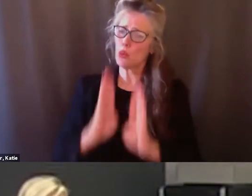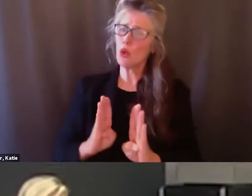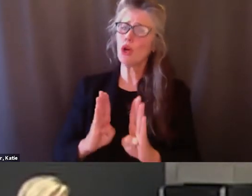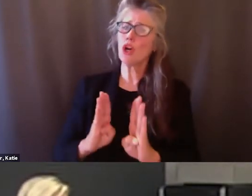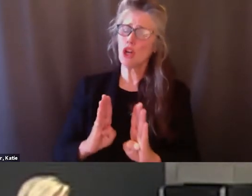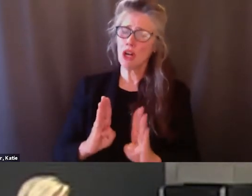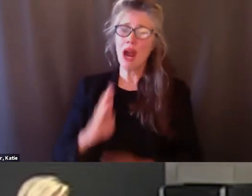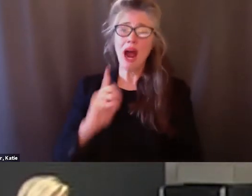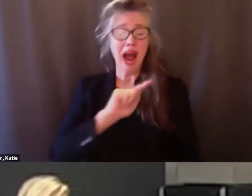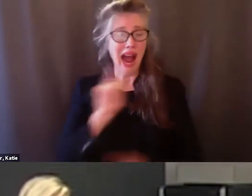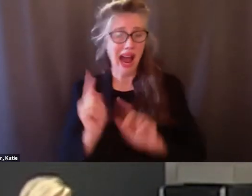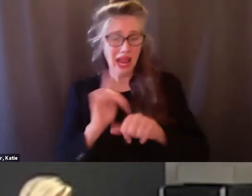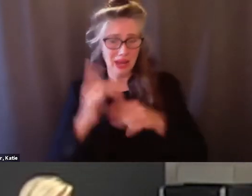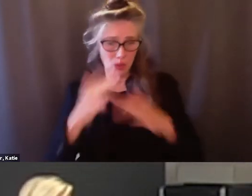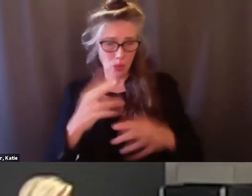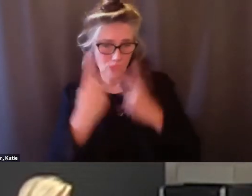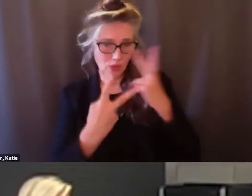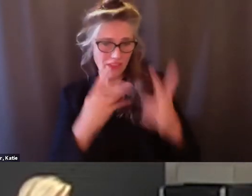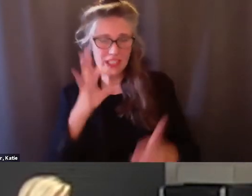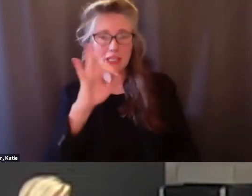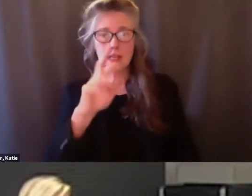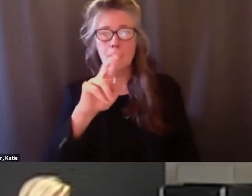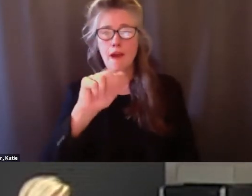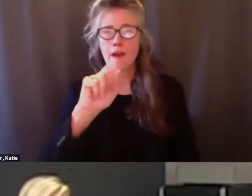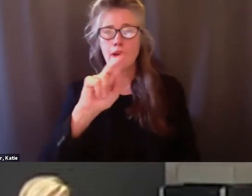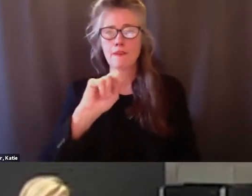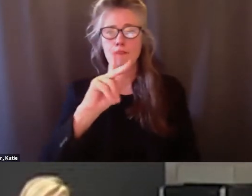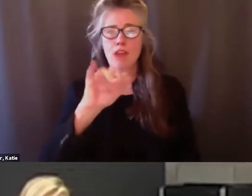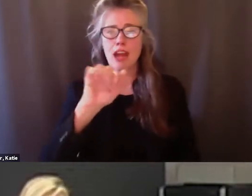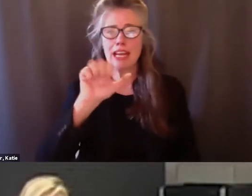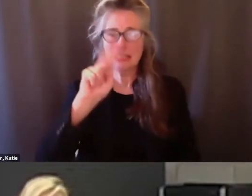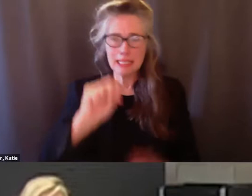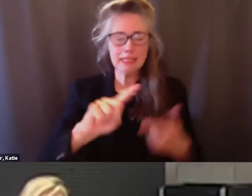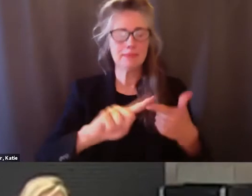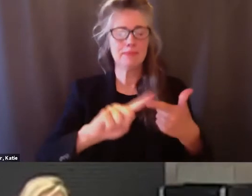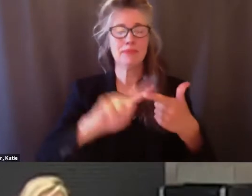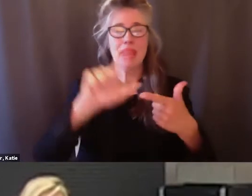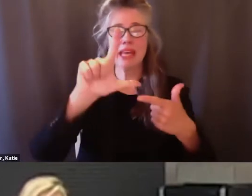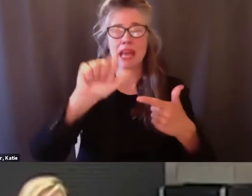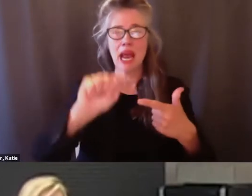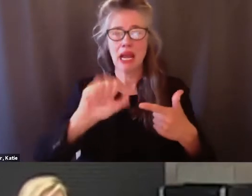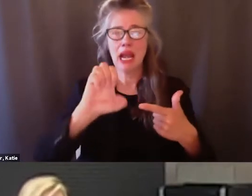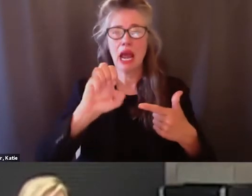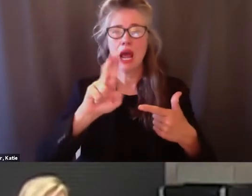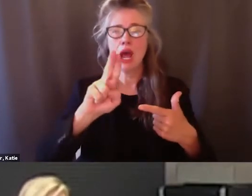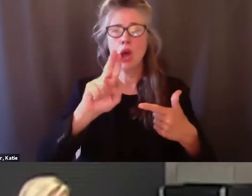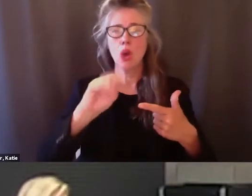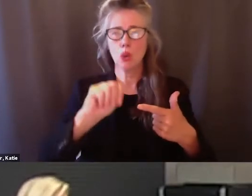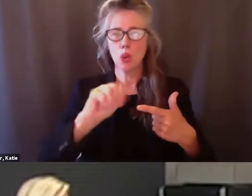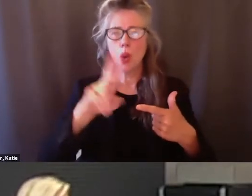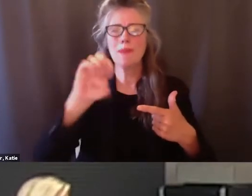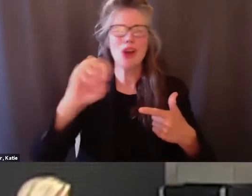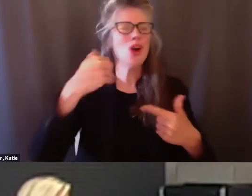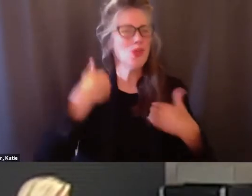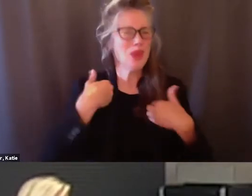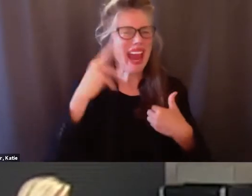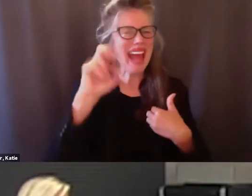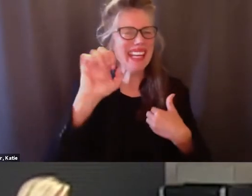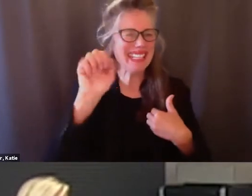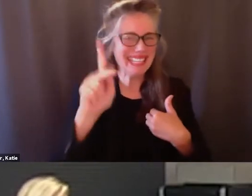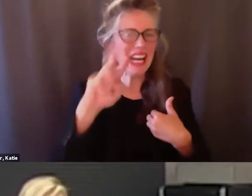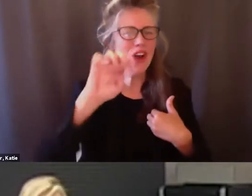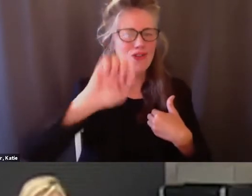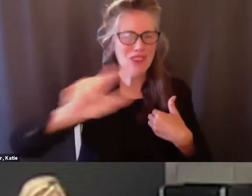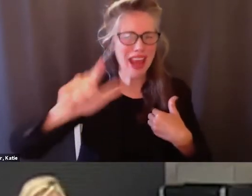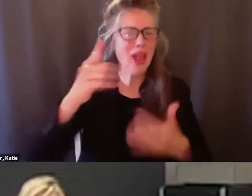La Cumbre last week, and we had some music. We had the Nick Rail drum corps out there at La Cumbre playing music